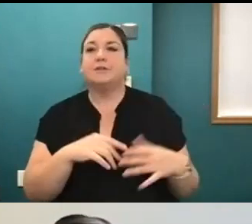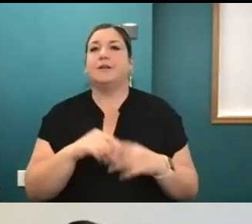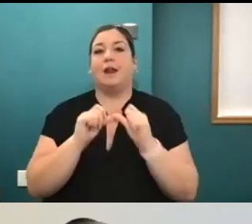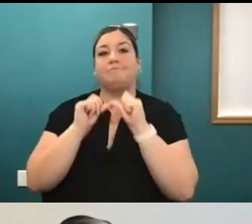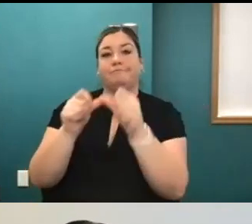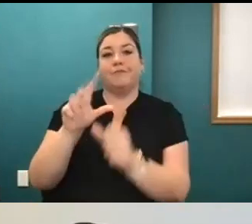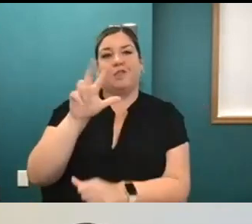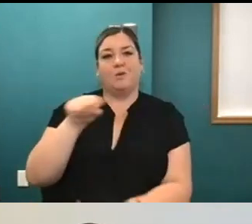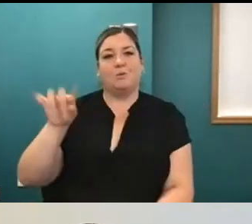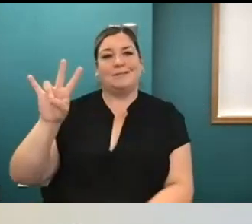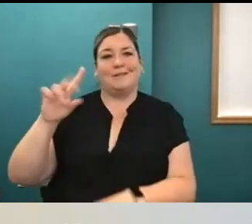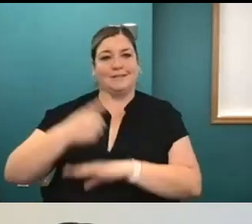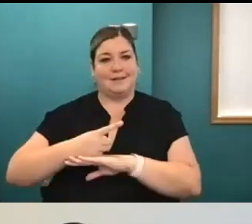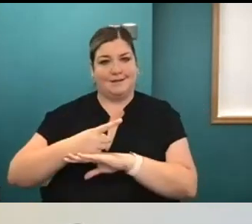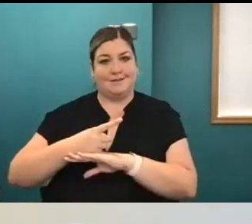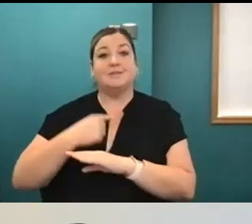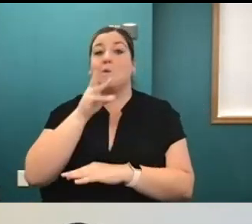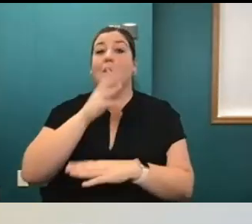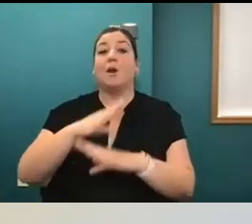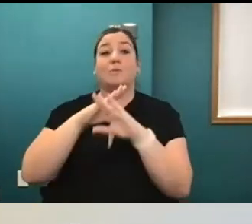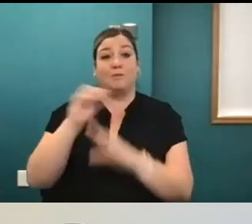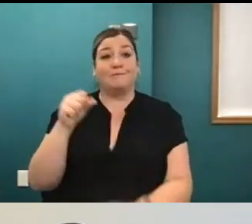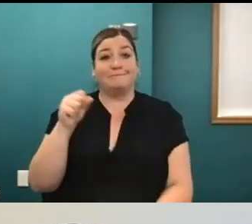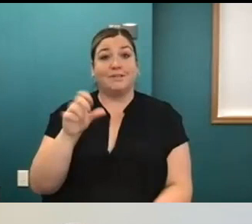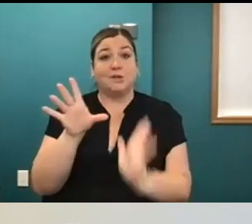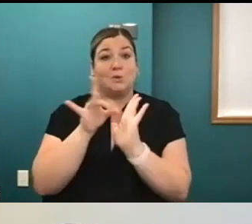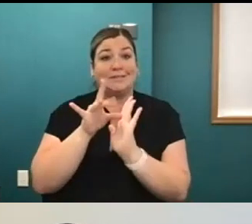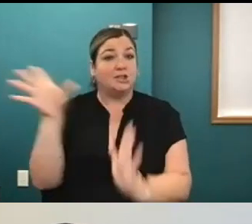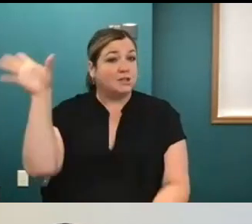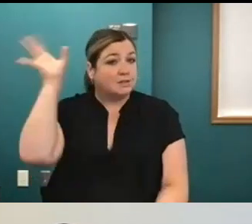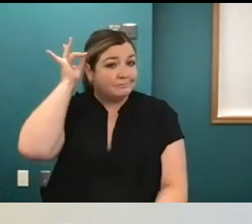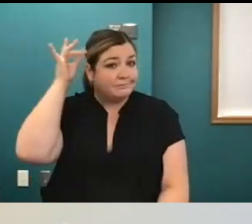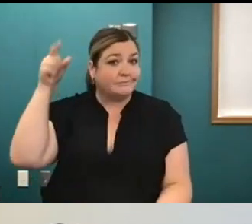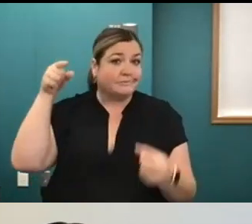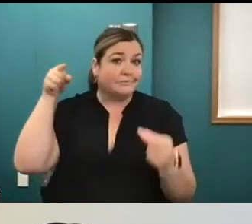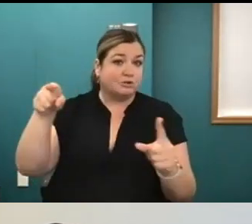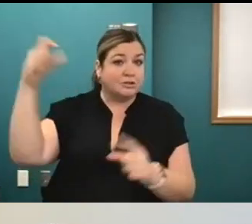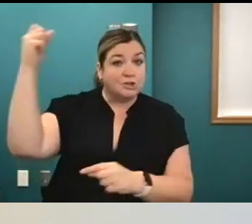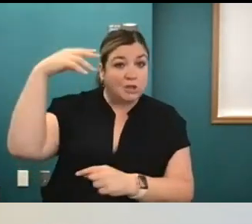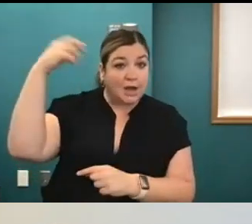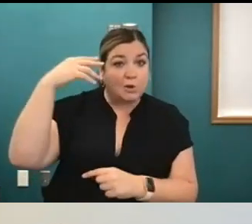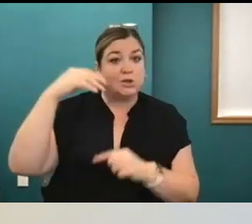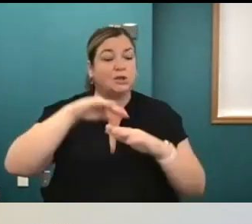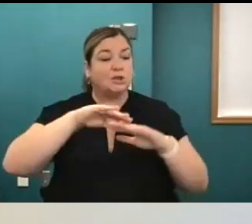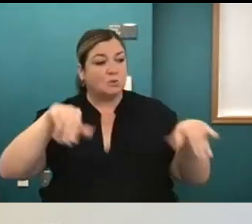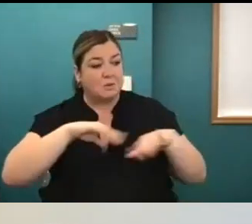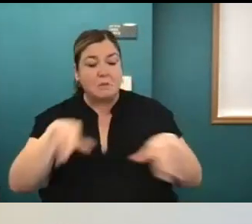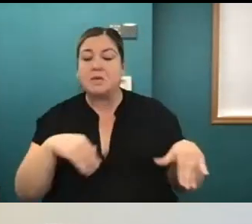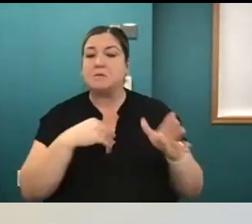3 to 7 days and is waterproof. So the sticker can stay on during a shower, during swimming, any type of water